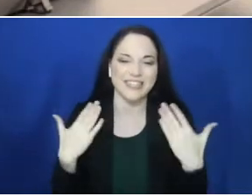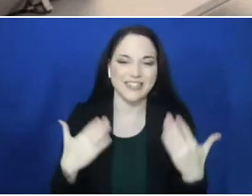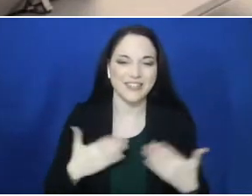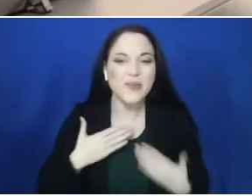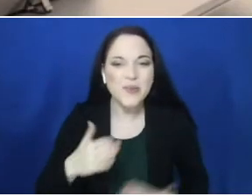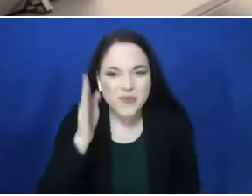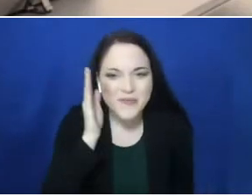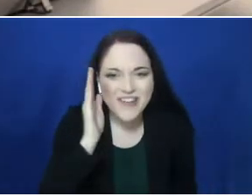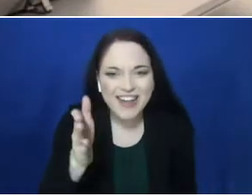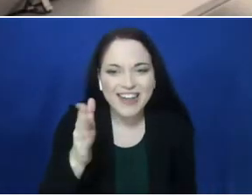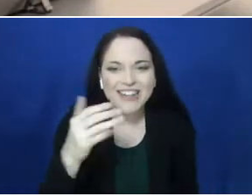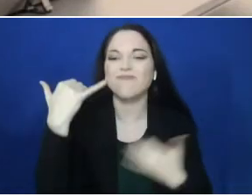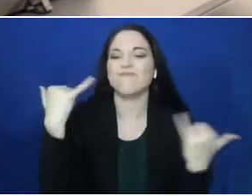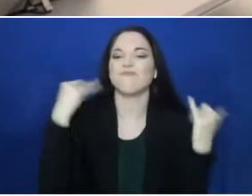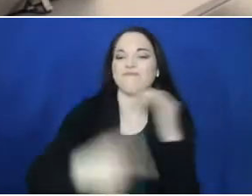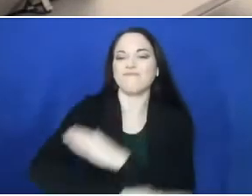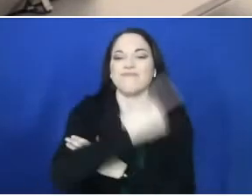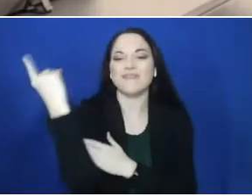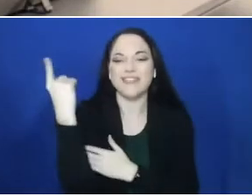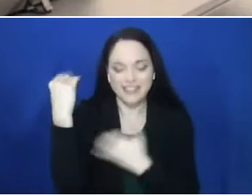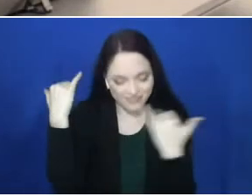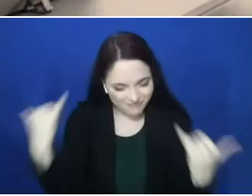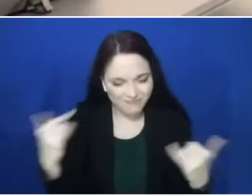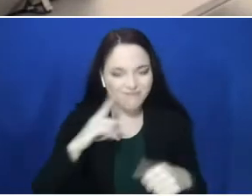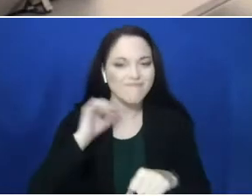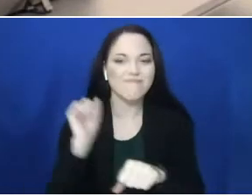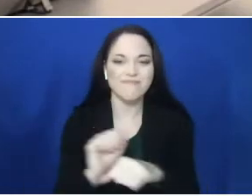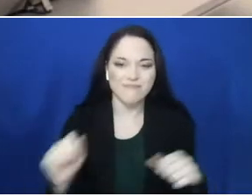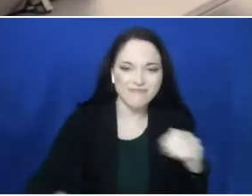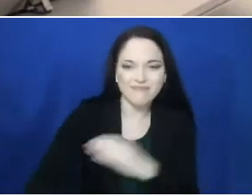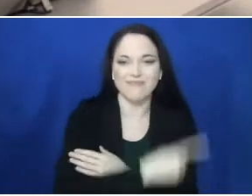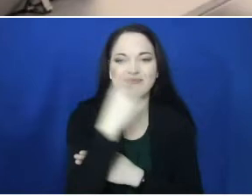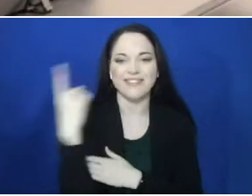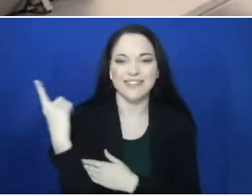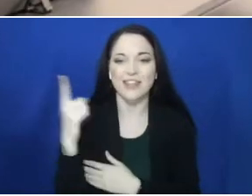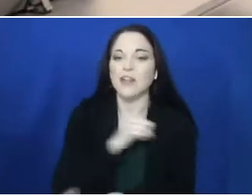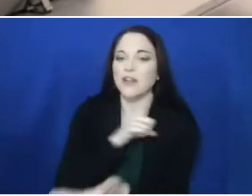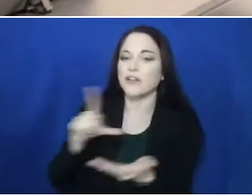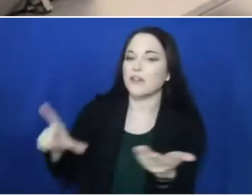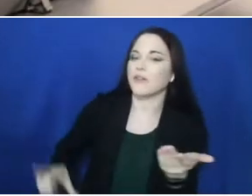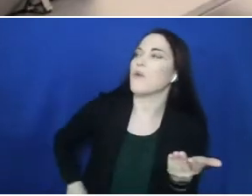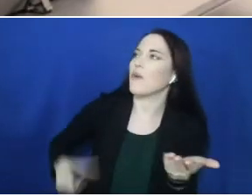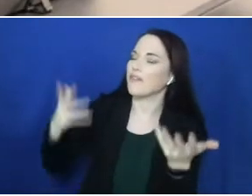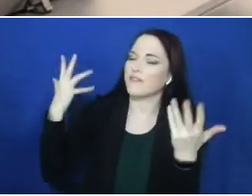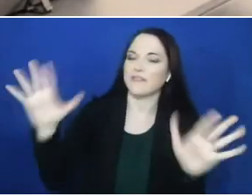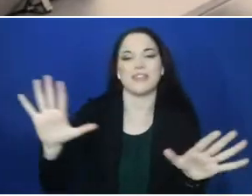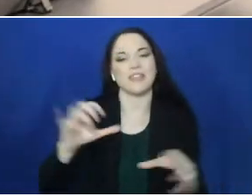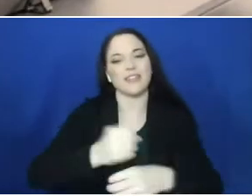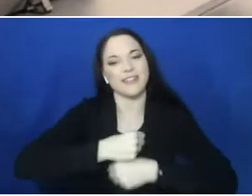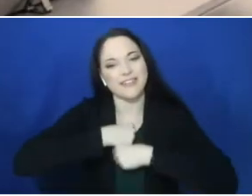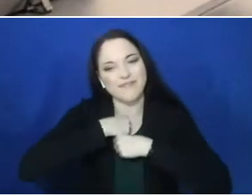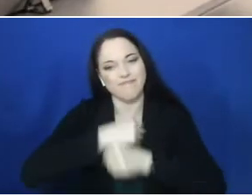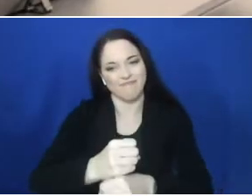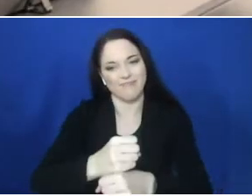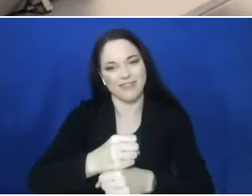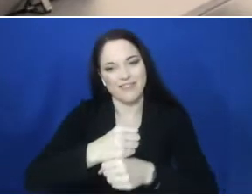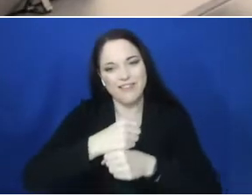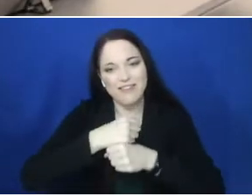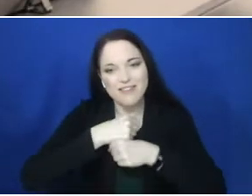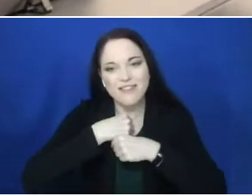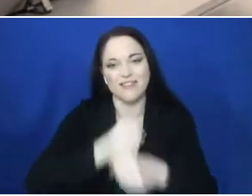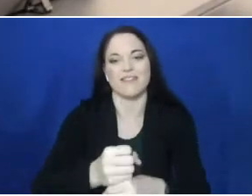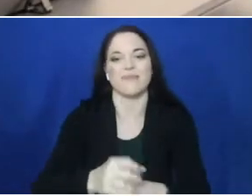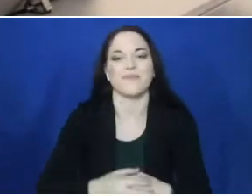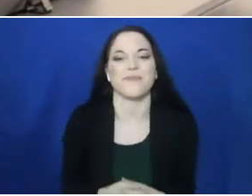This is the day, this is the day that our God has made.